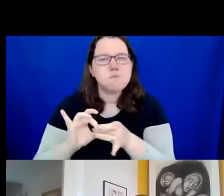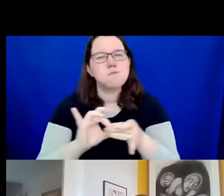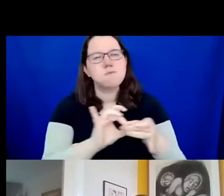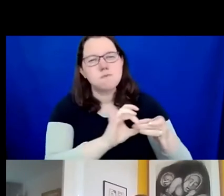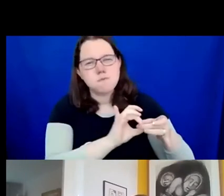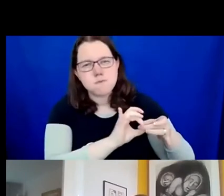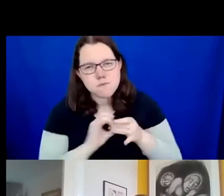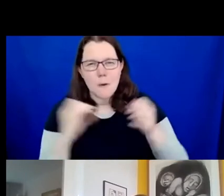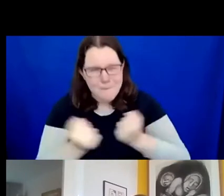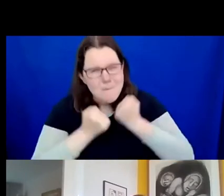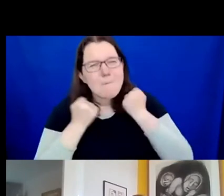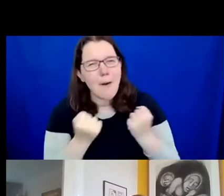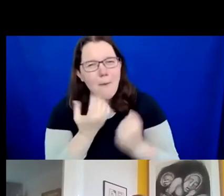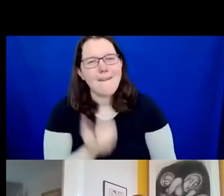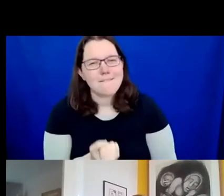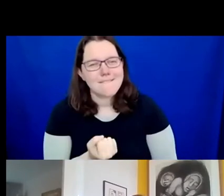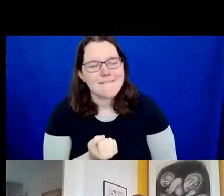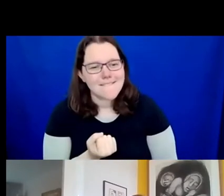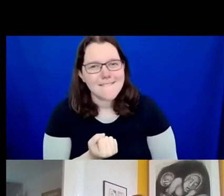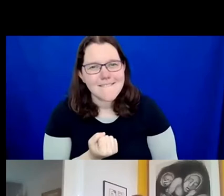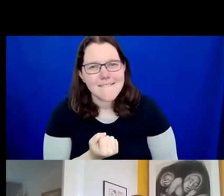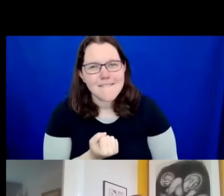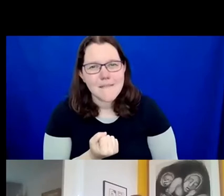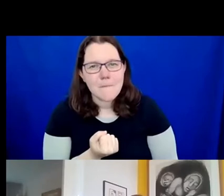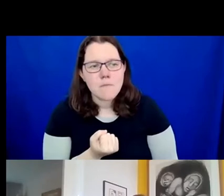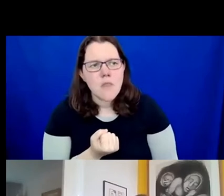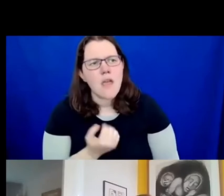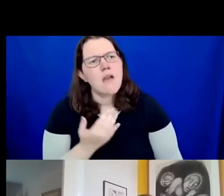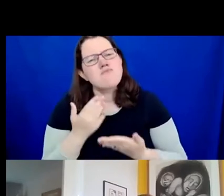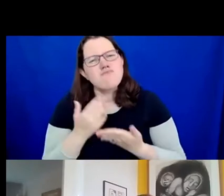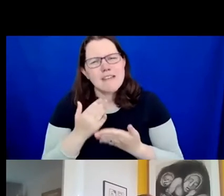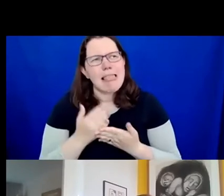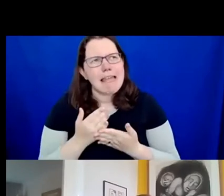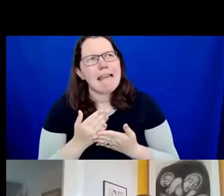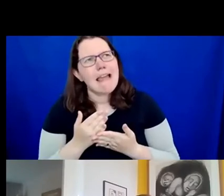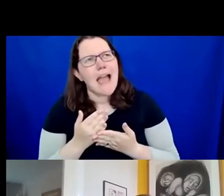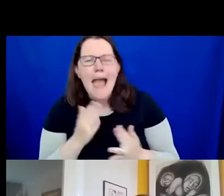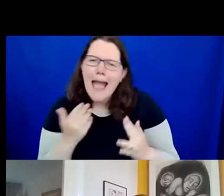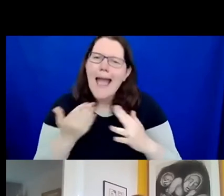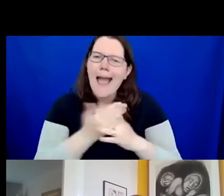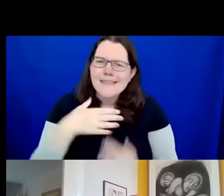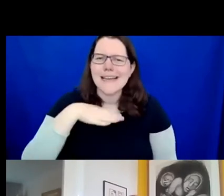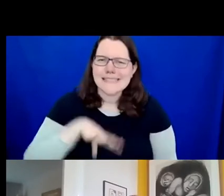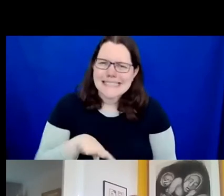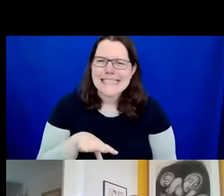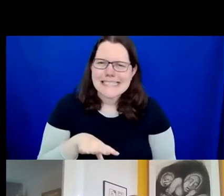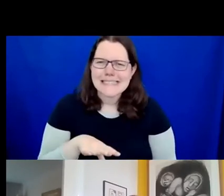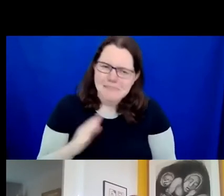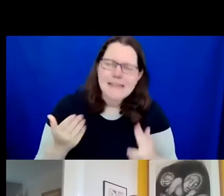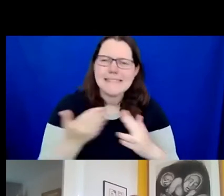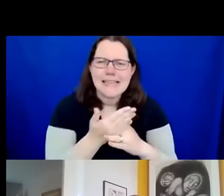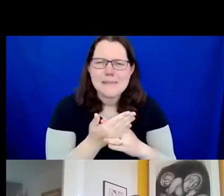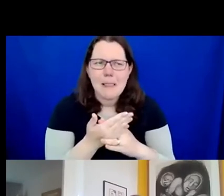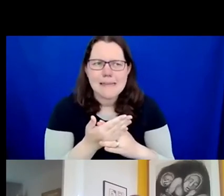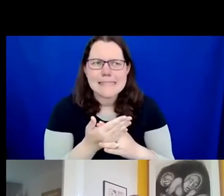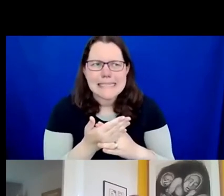powerfully. It looks like attention to access needs and auditing the accessibility of your organisation.